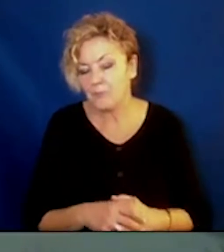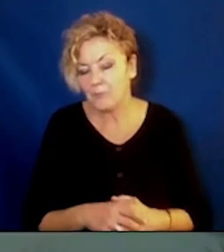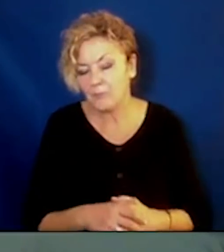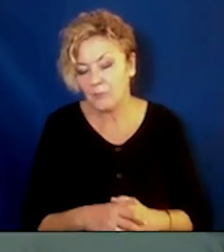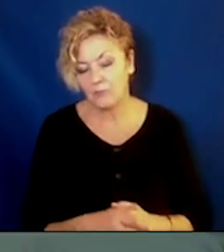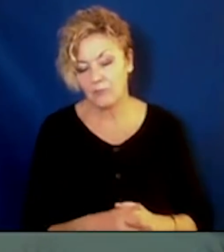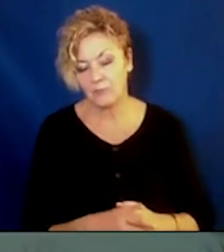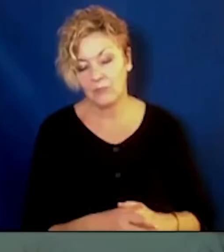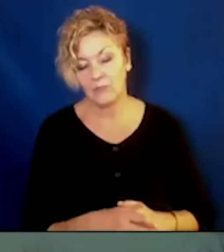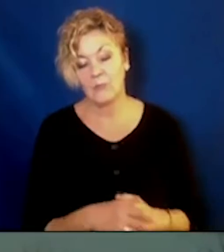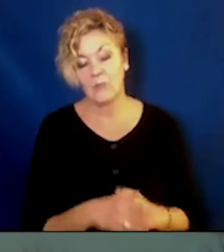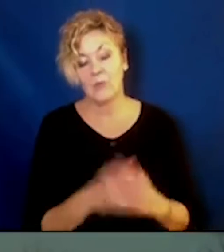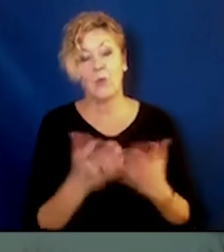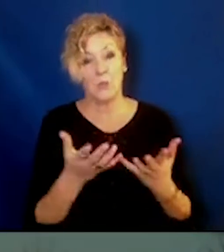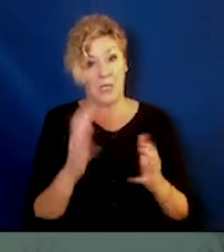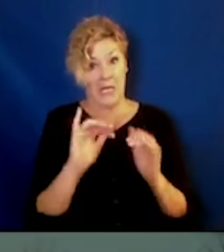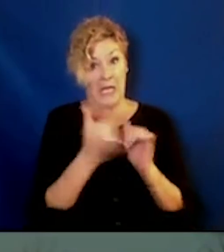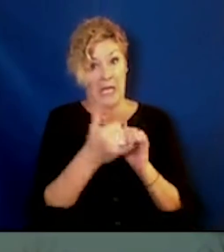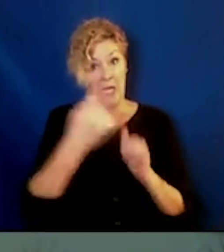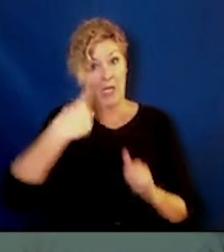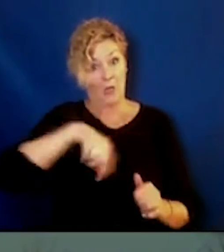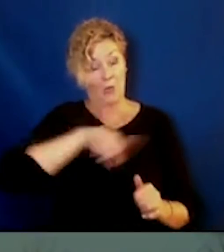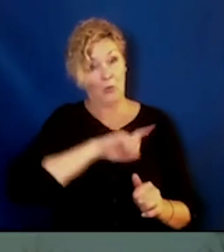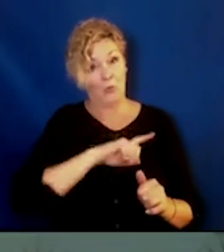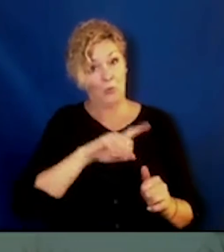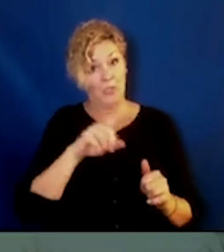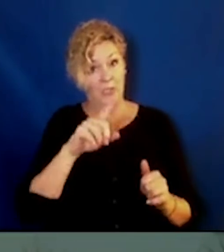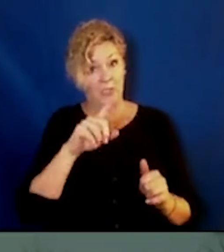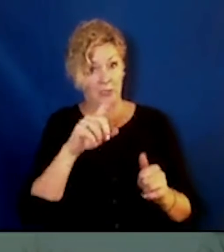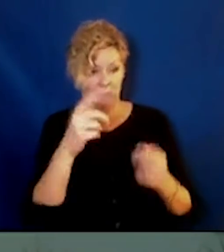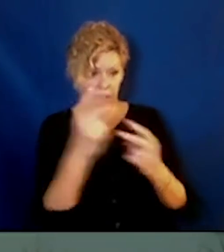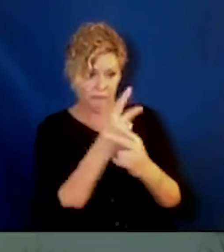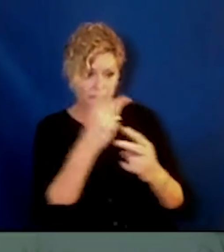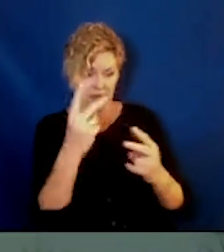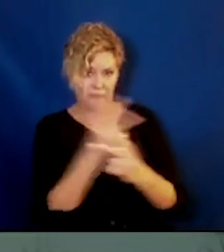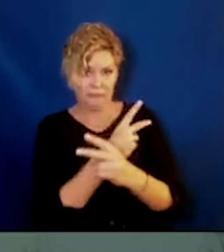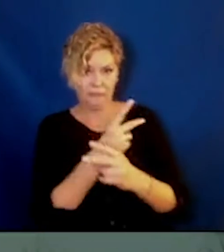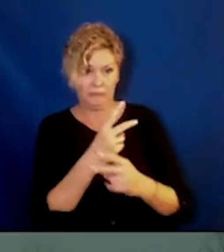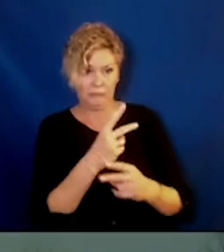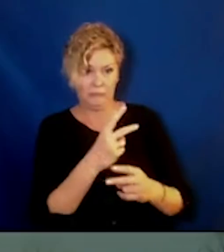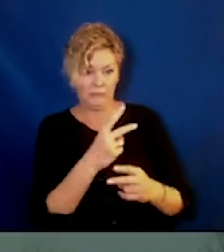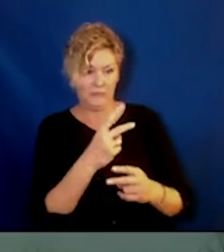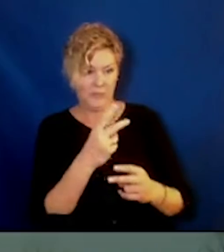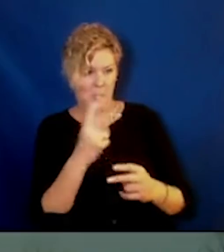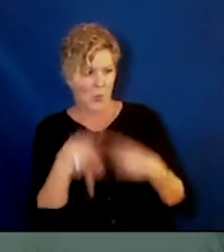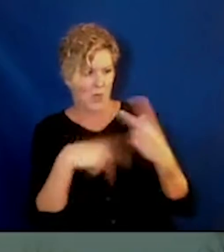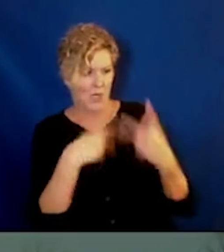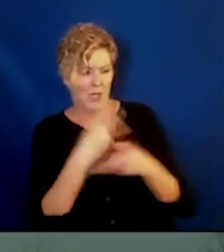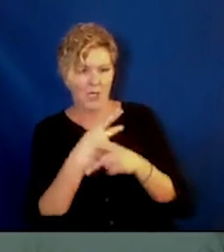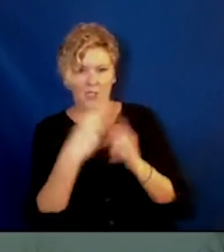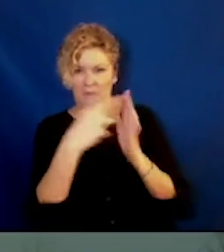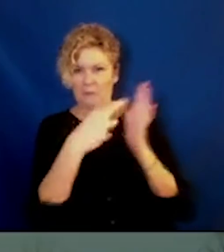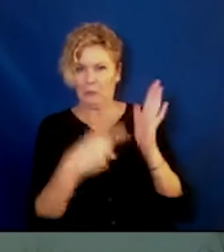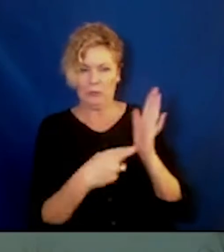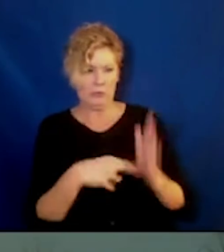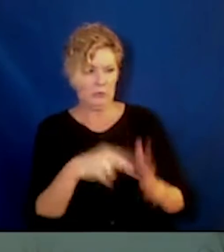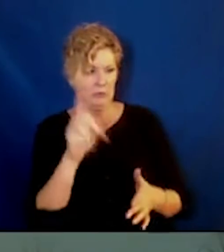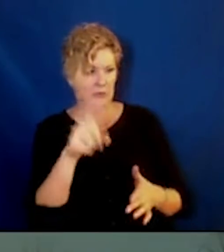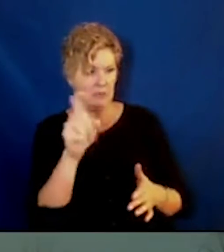step of orders or of guidelines be if we don't see that have a positive